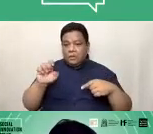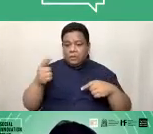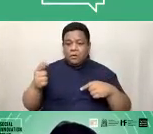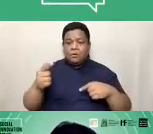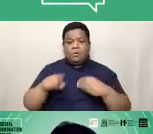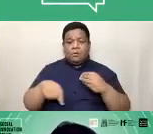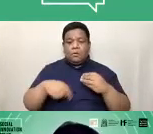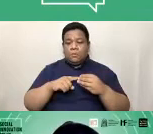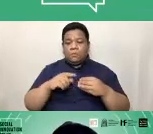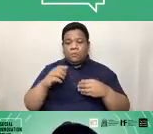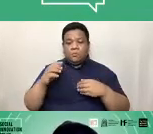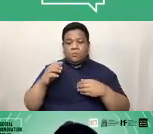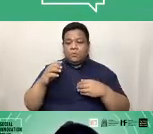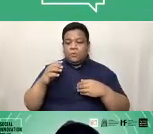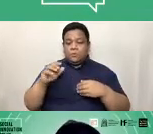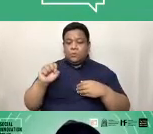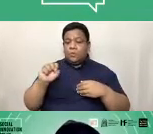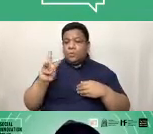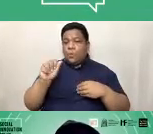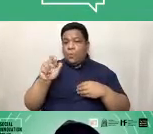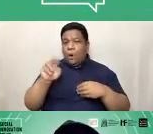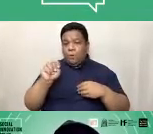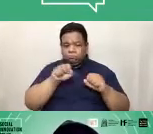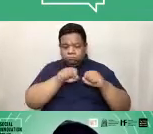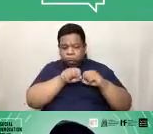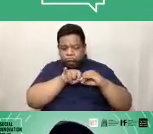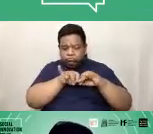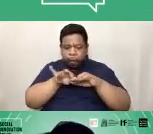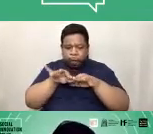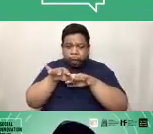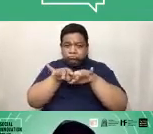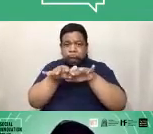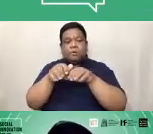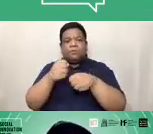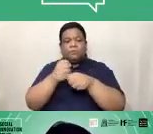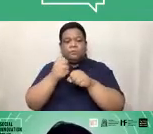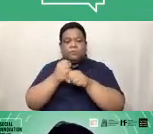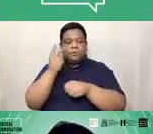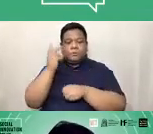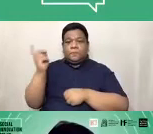called swarm bots, that robots that move together as a system to create objects like these.